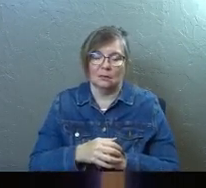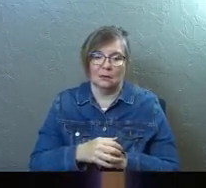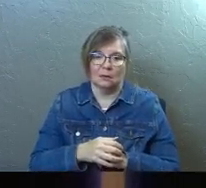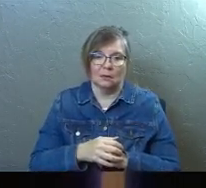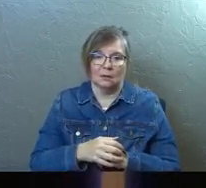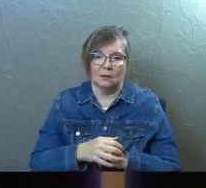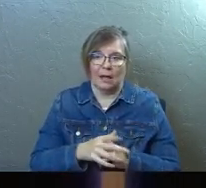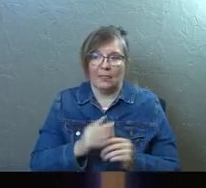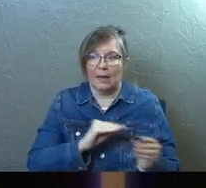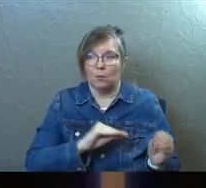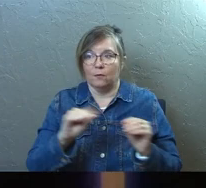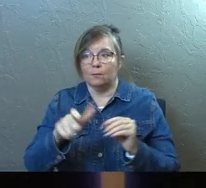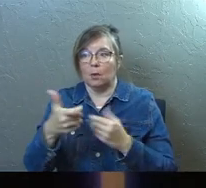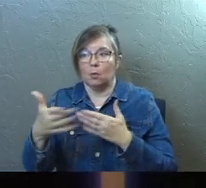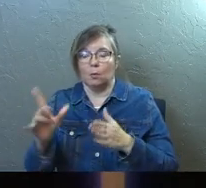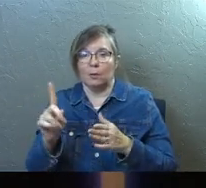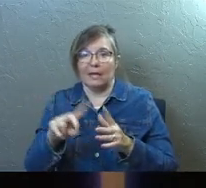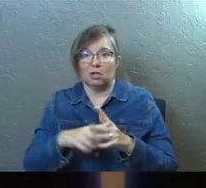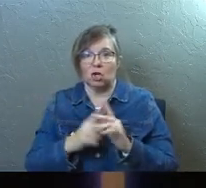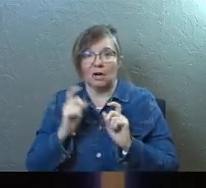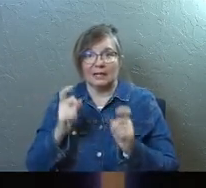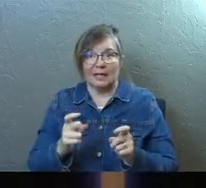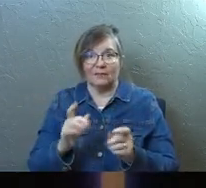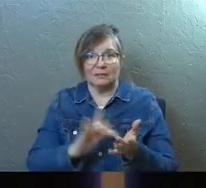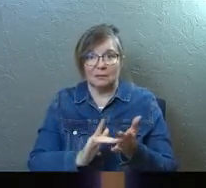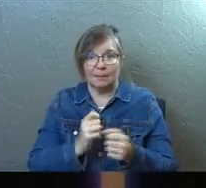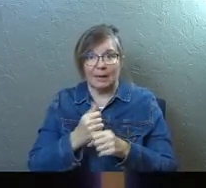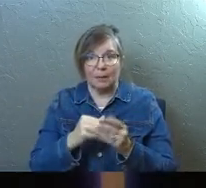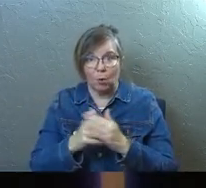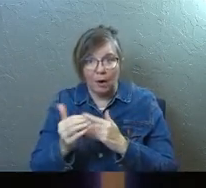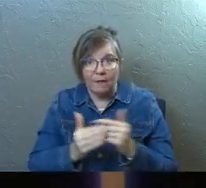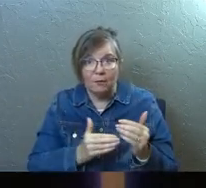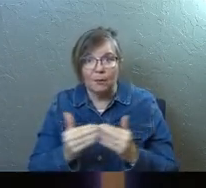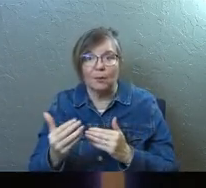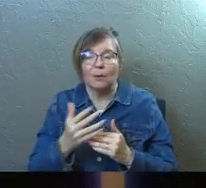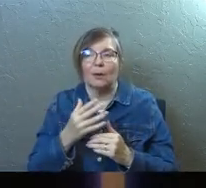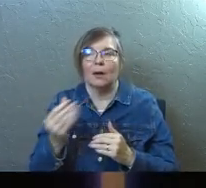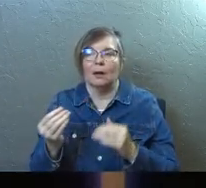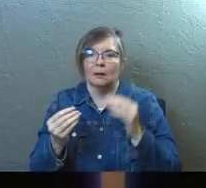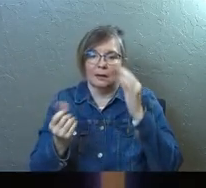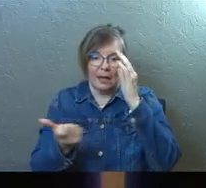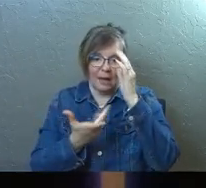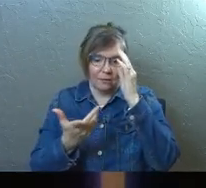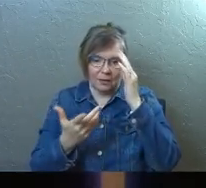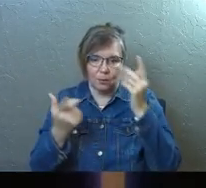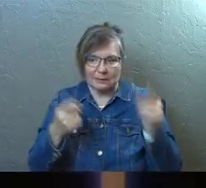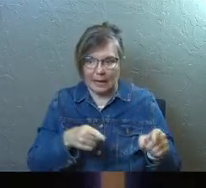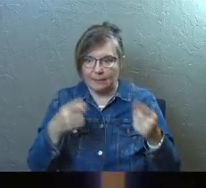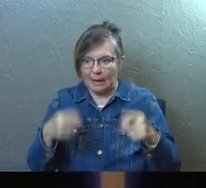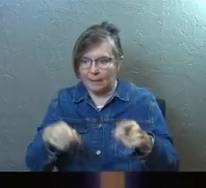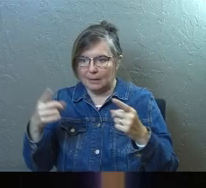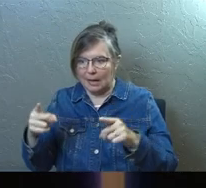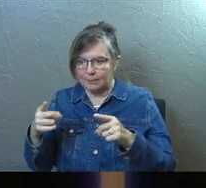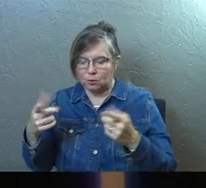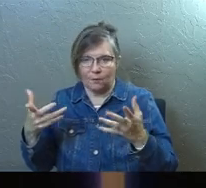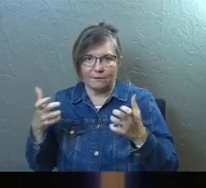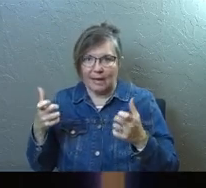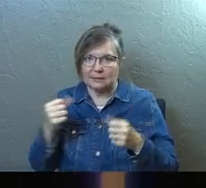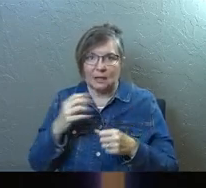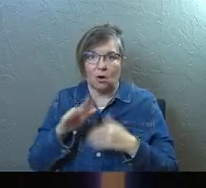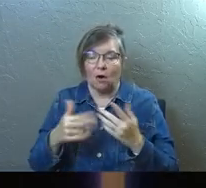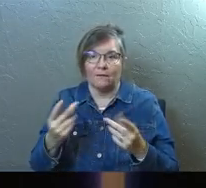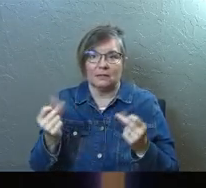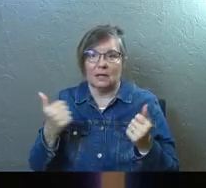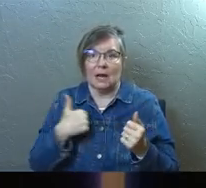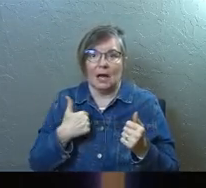ran him up to another room where they could start giving him drugs to make him more comfortable. And everything was happening so fast, and